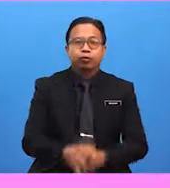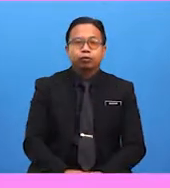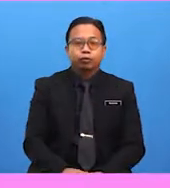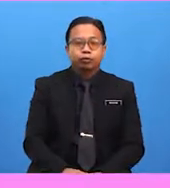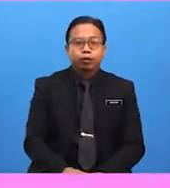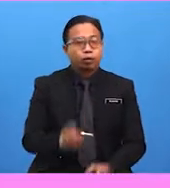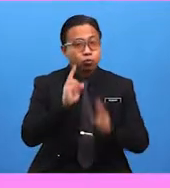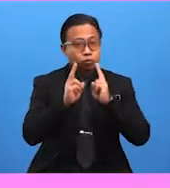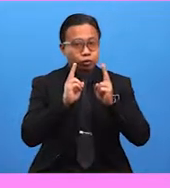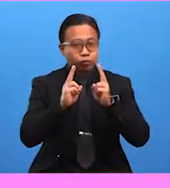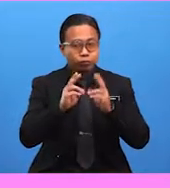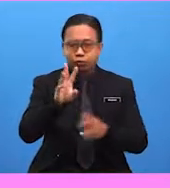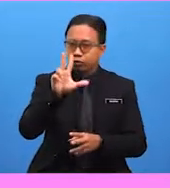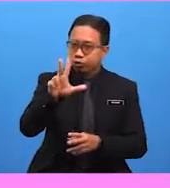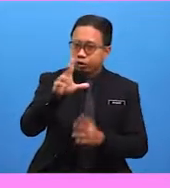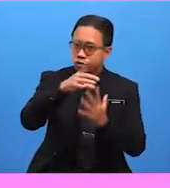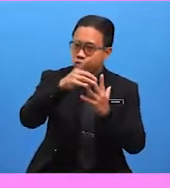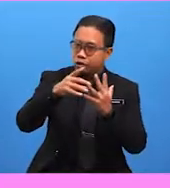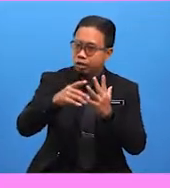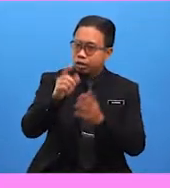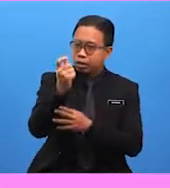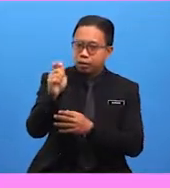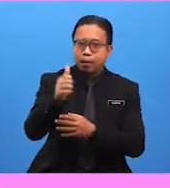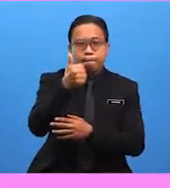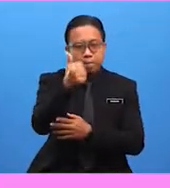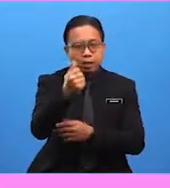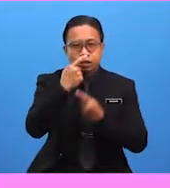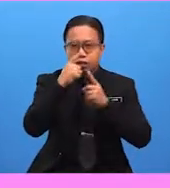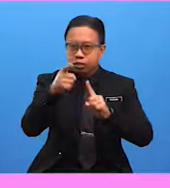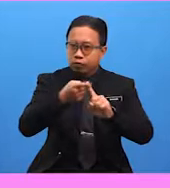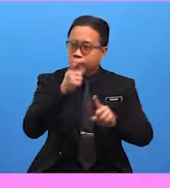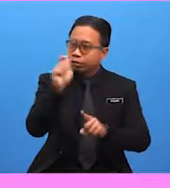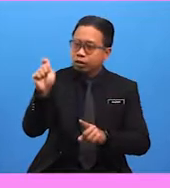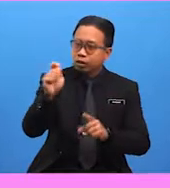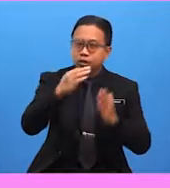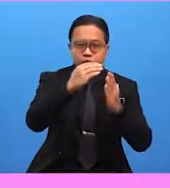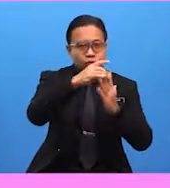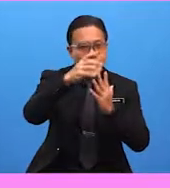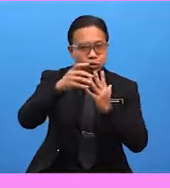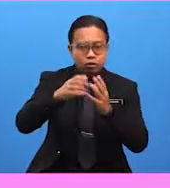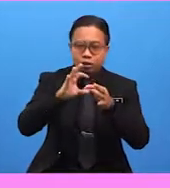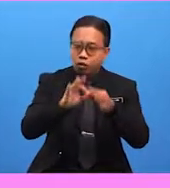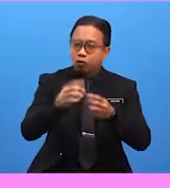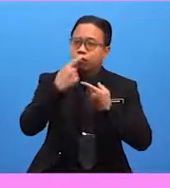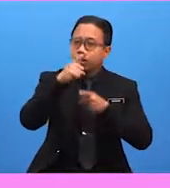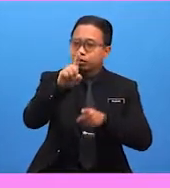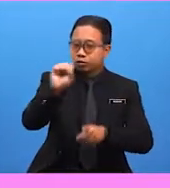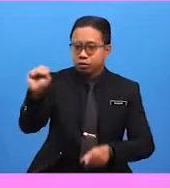Selecting the best answer from the selection of